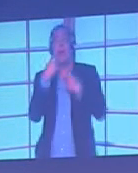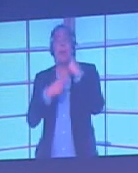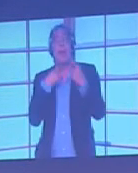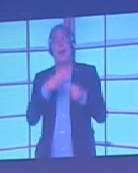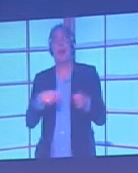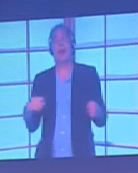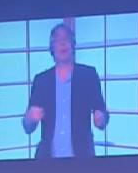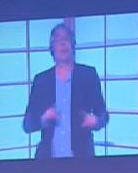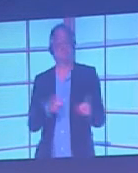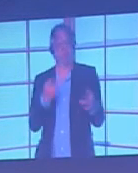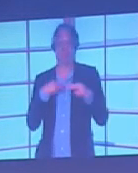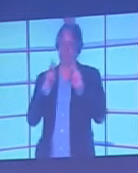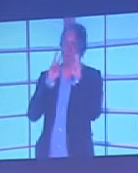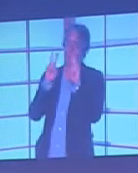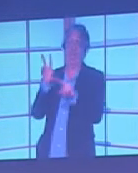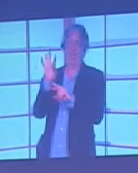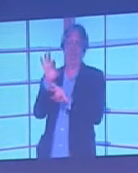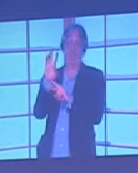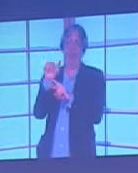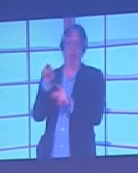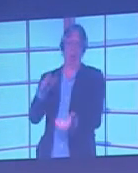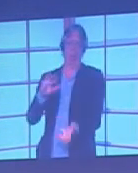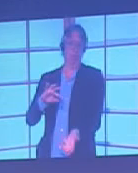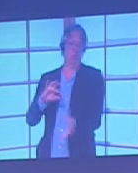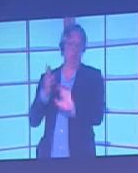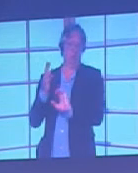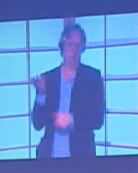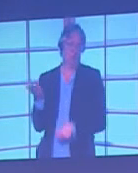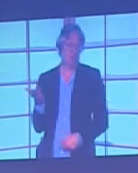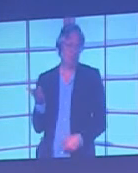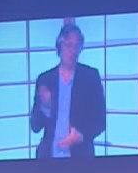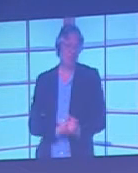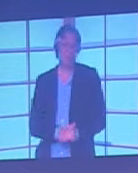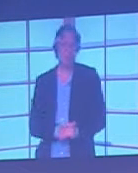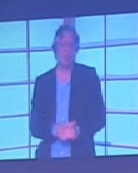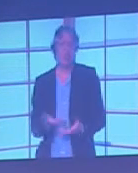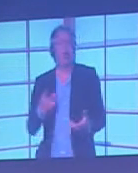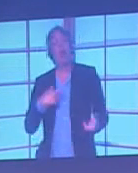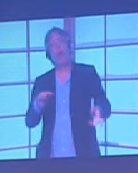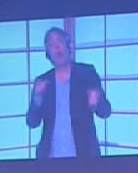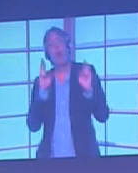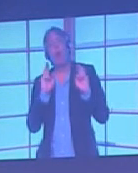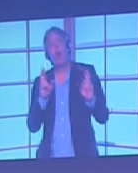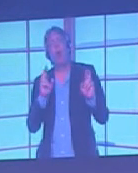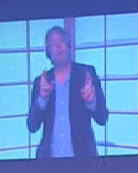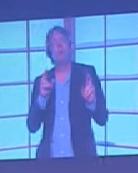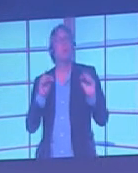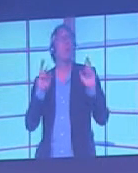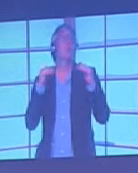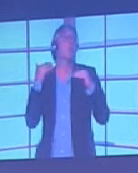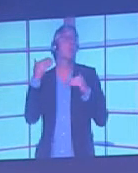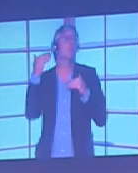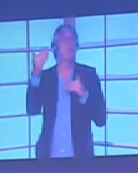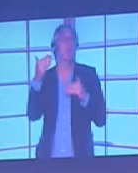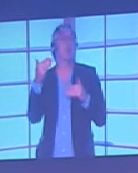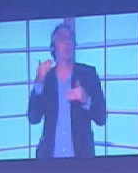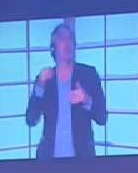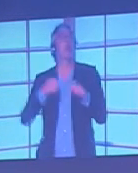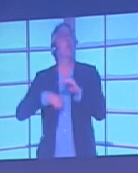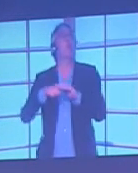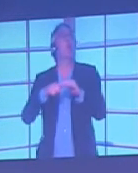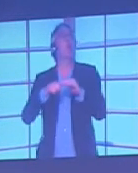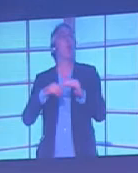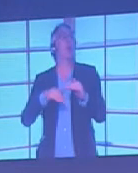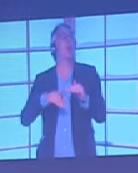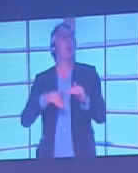seen the current crisis within football. We are sure and we hope that we return to a place that's more sensible. But we